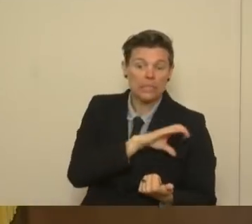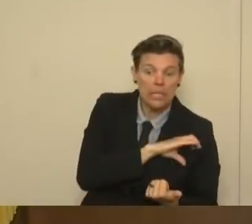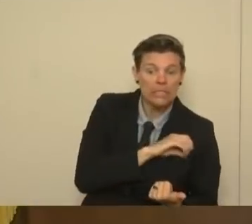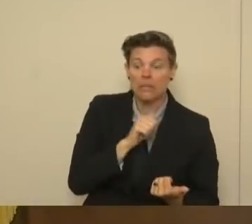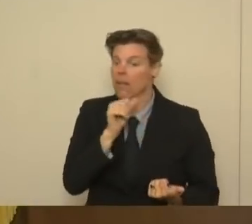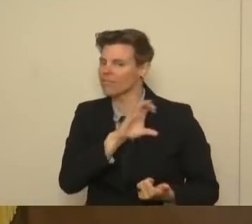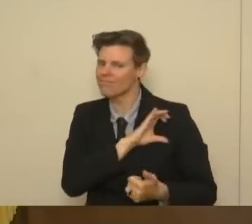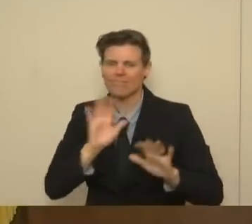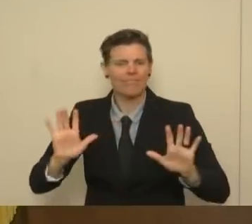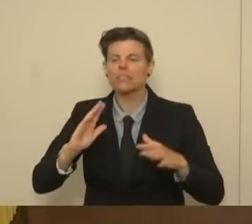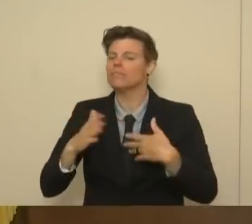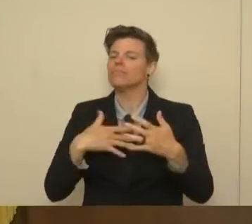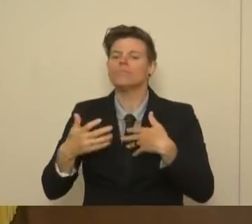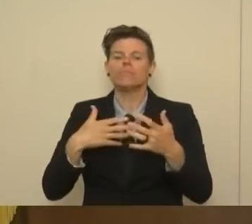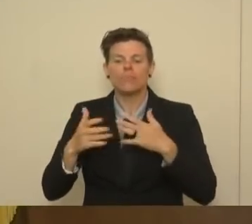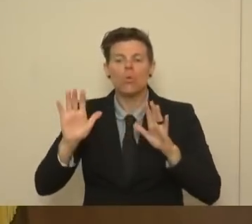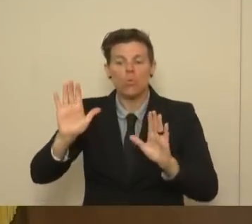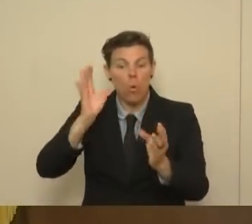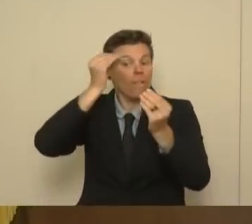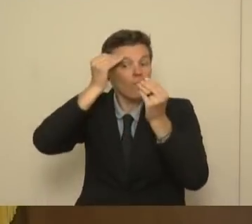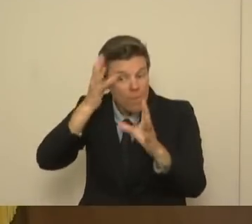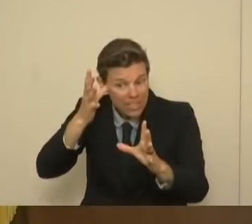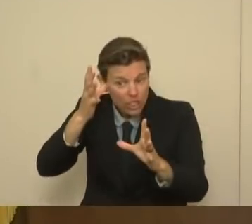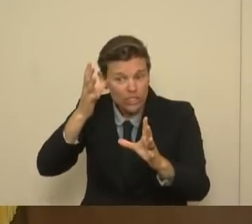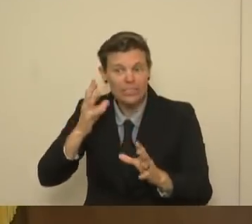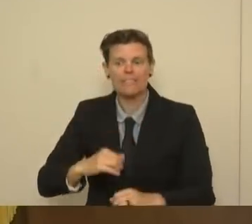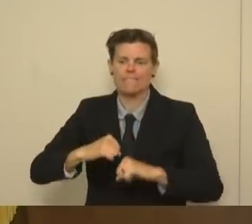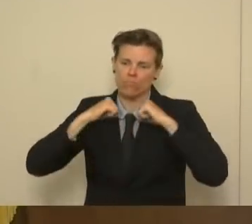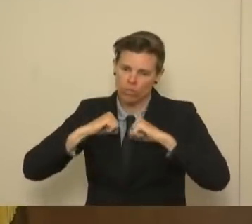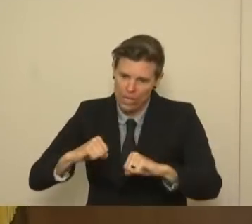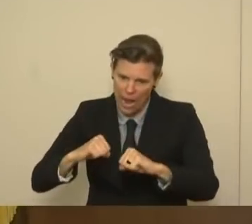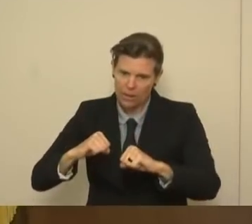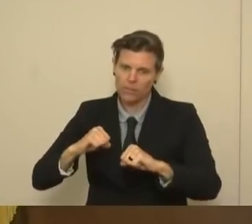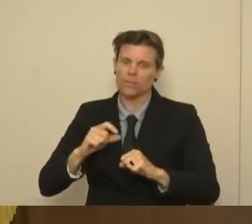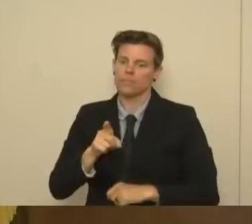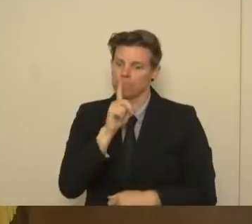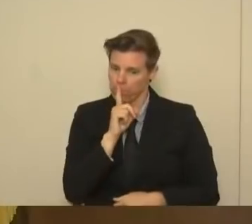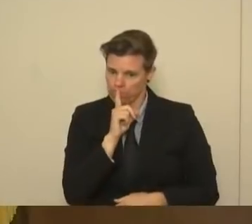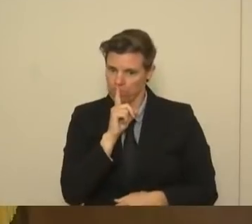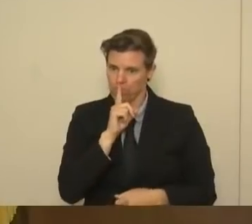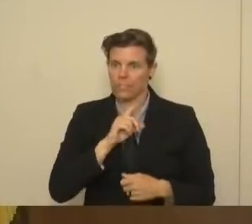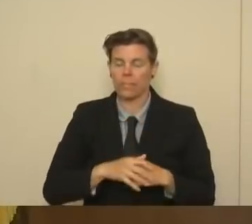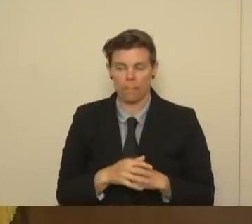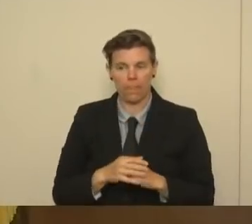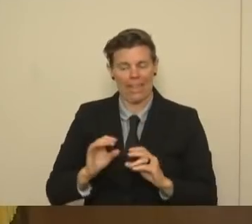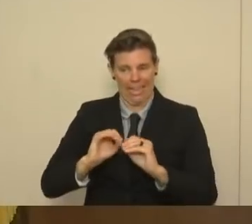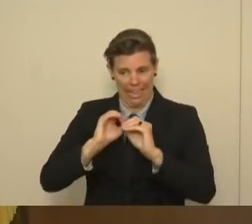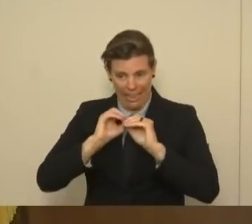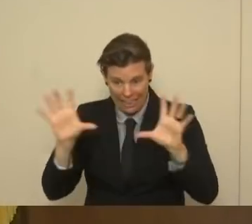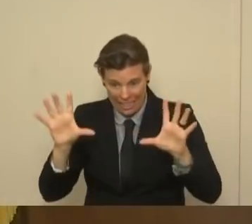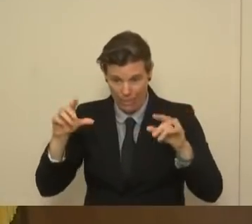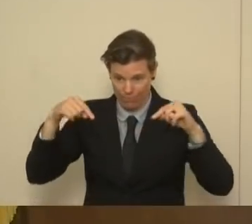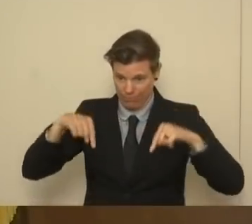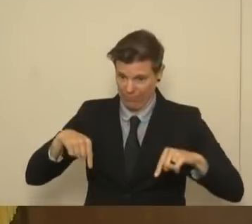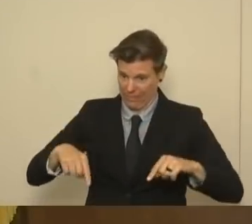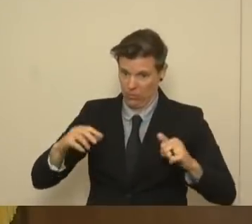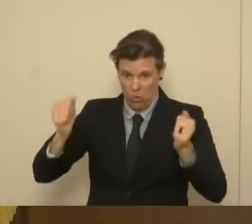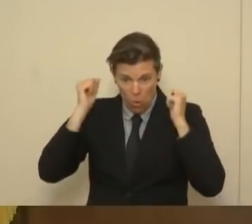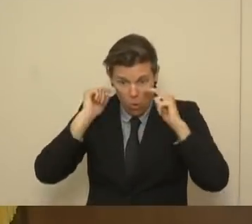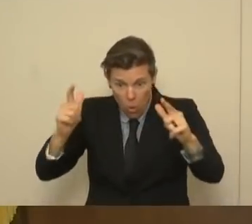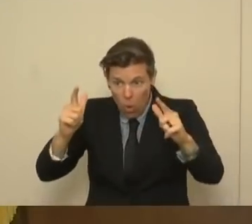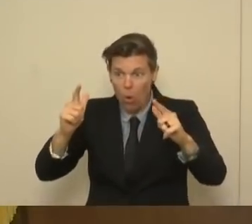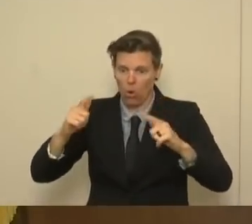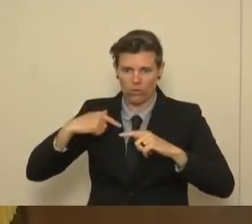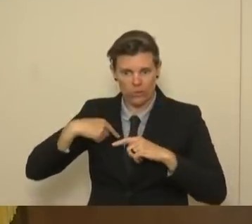is a state that is really clear about protecting everyone in the way that we